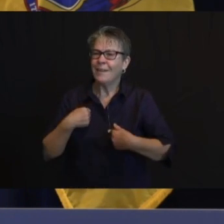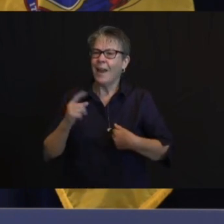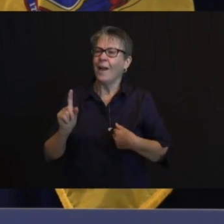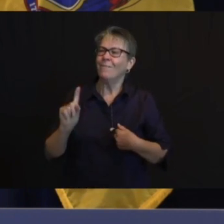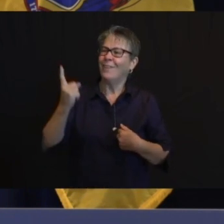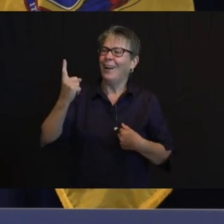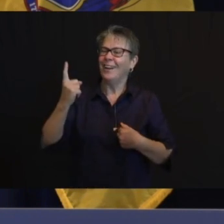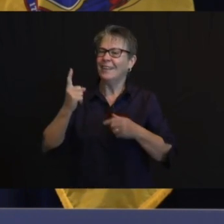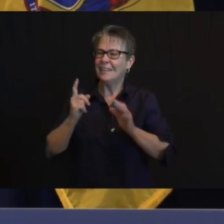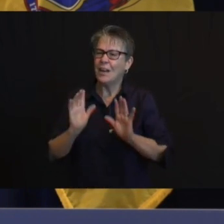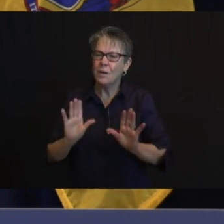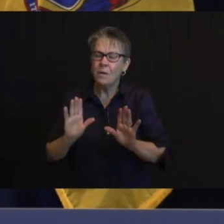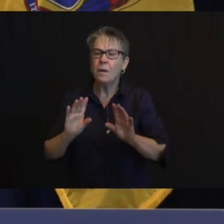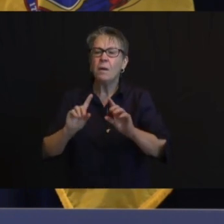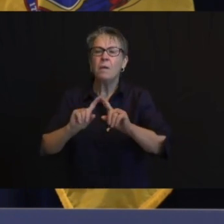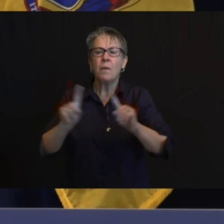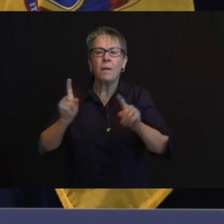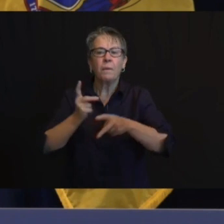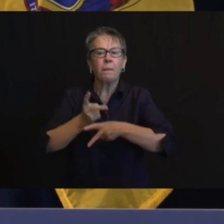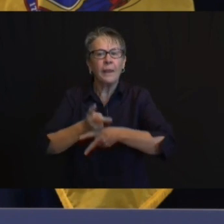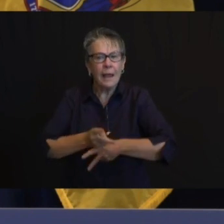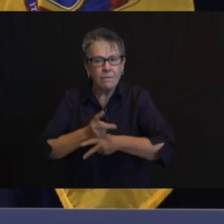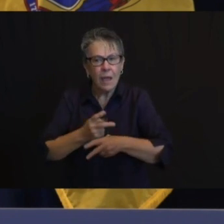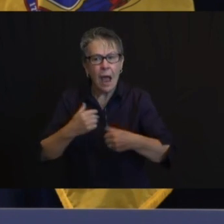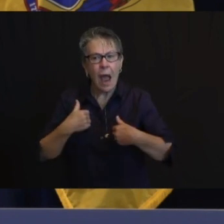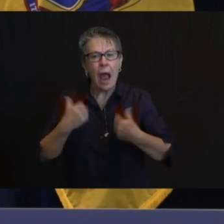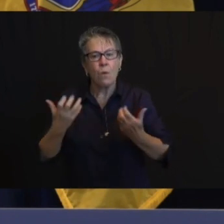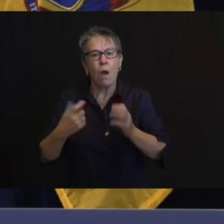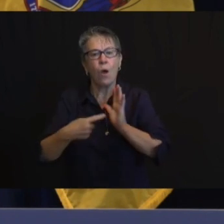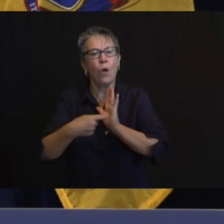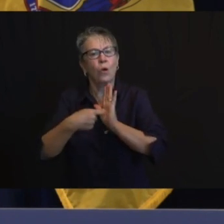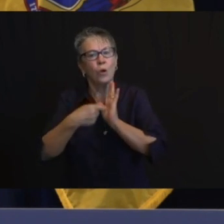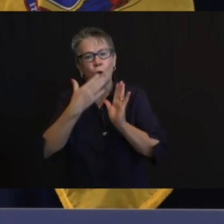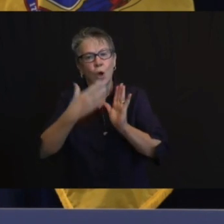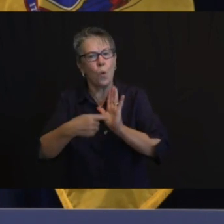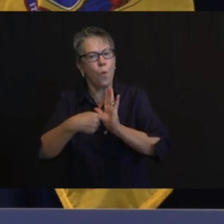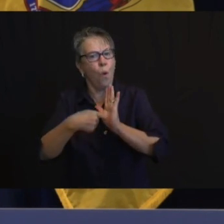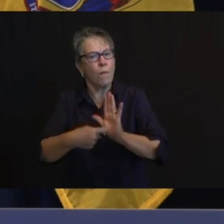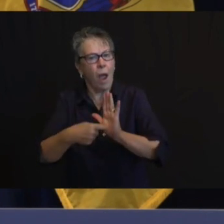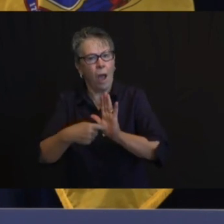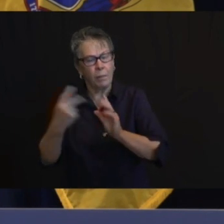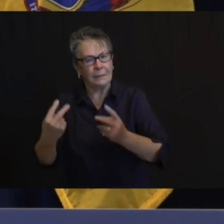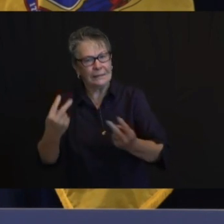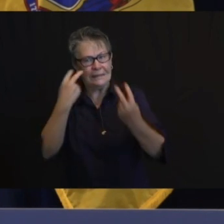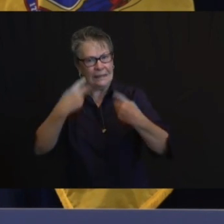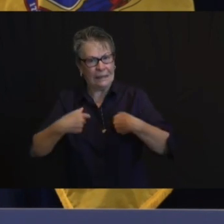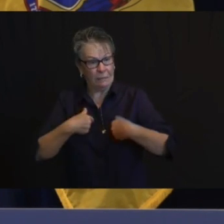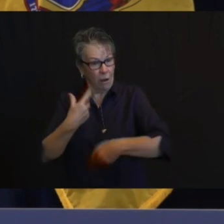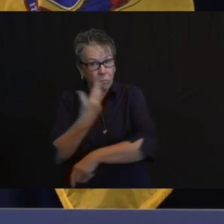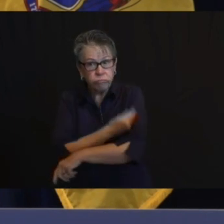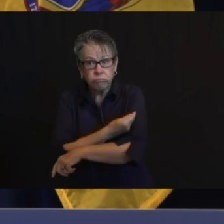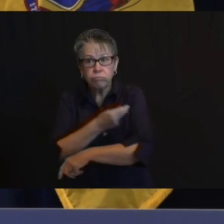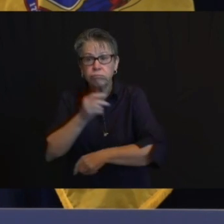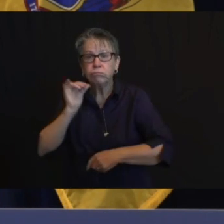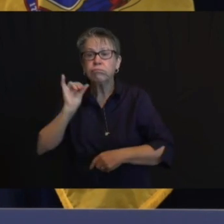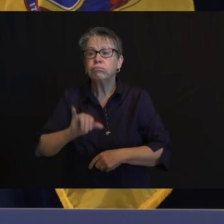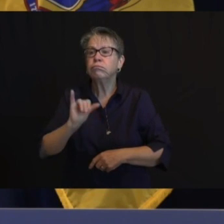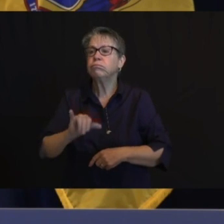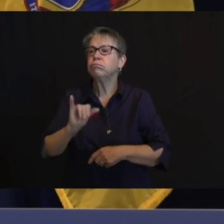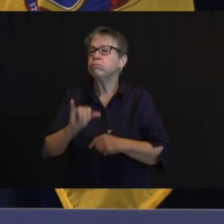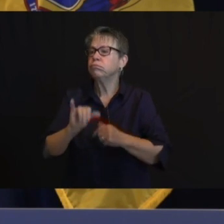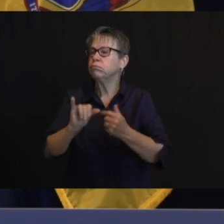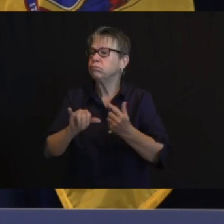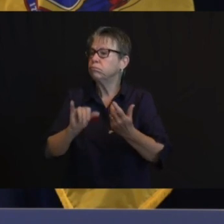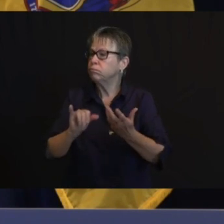want to balance that. So I want to be a good role model. We're not going to put this on the street unless we believe it's safe. So